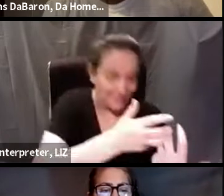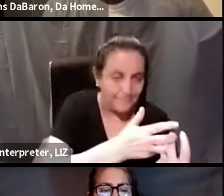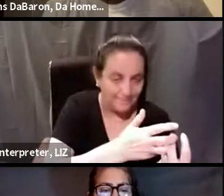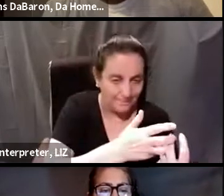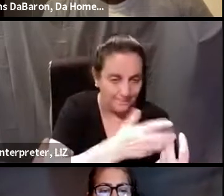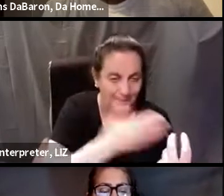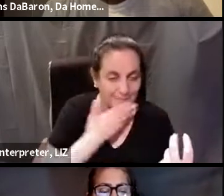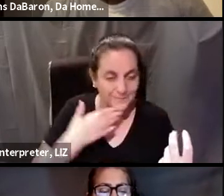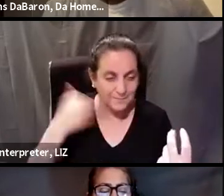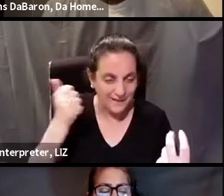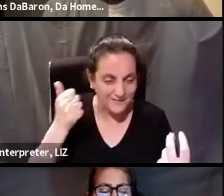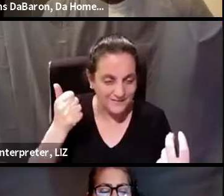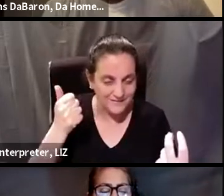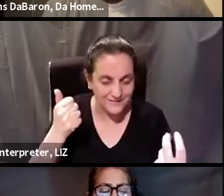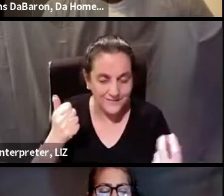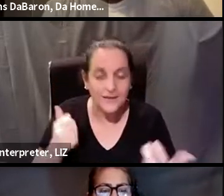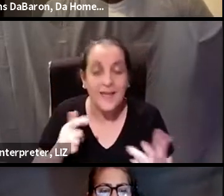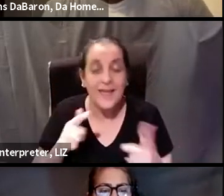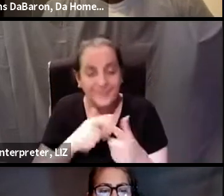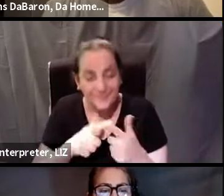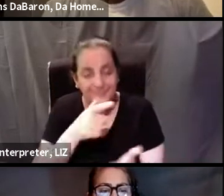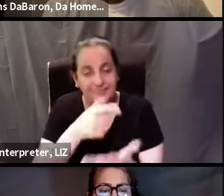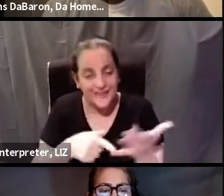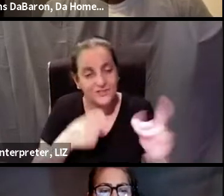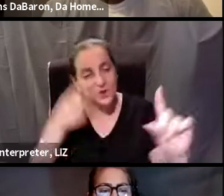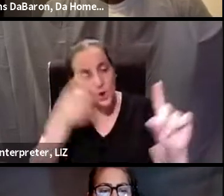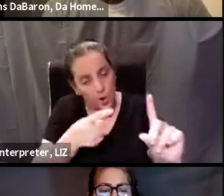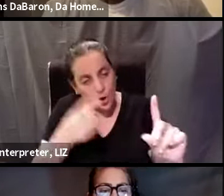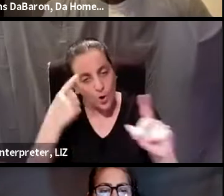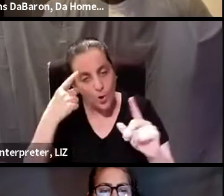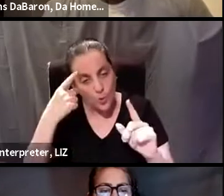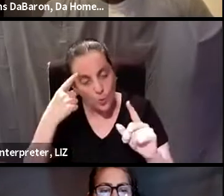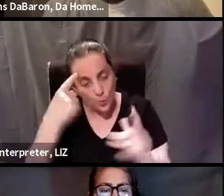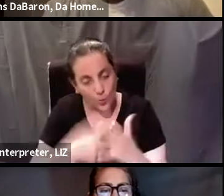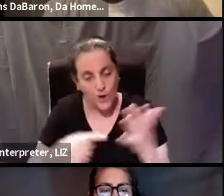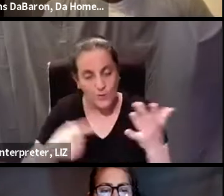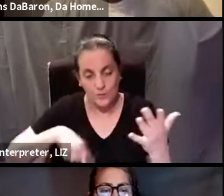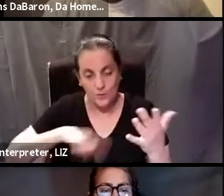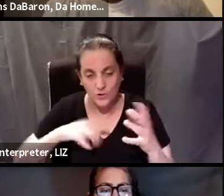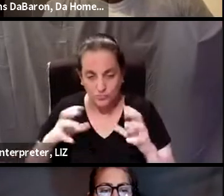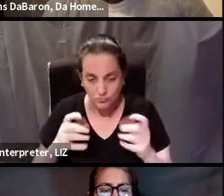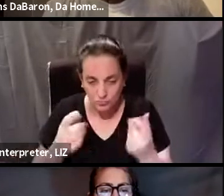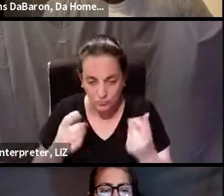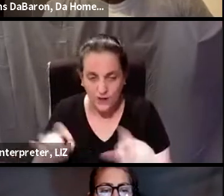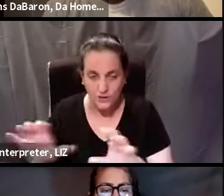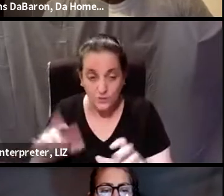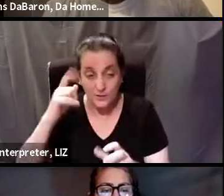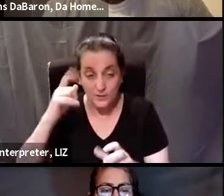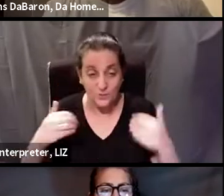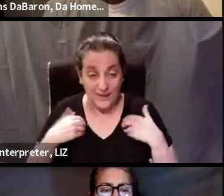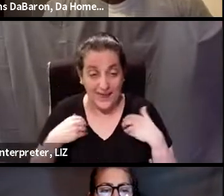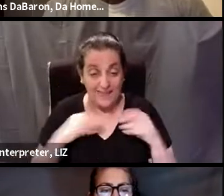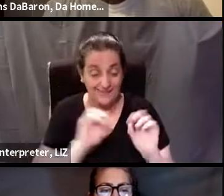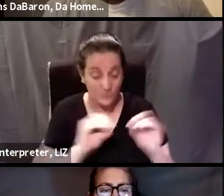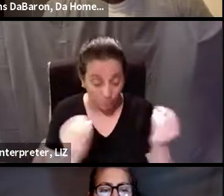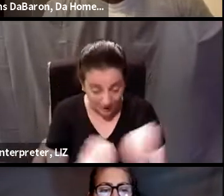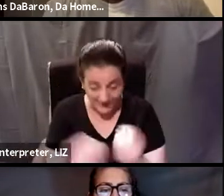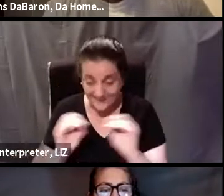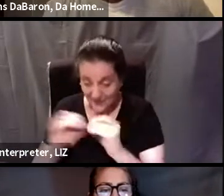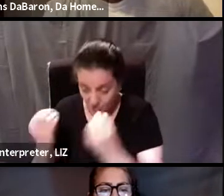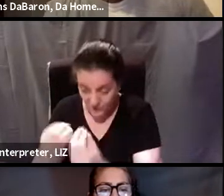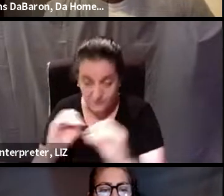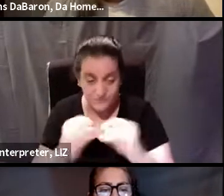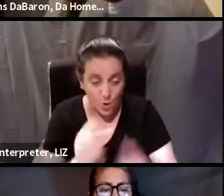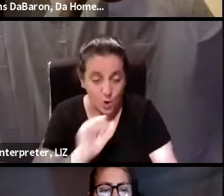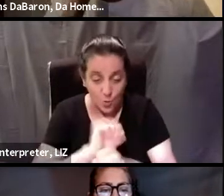what we tried to build with Breaking Ground, thanks to the strategic partnerships with Fountain House, Breaking